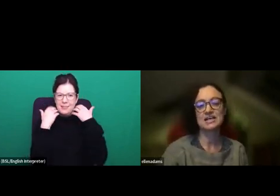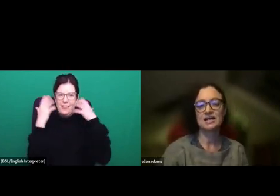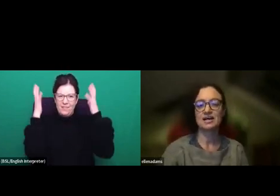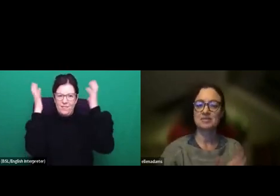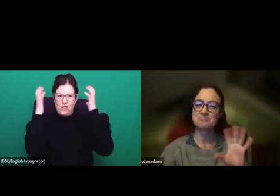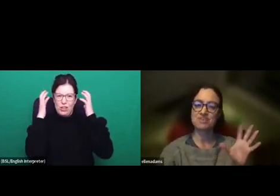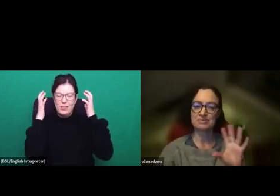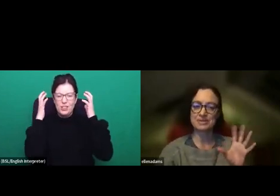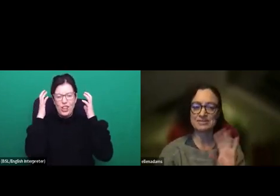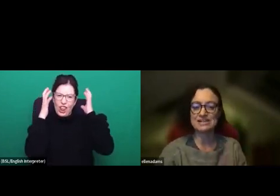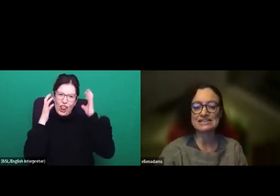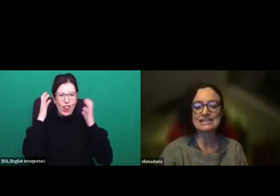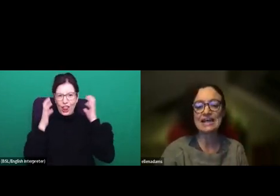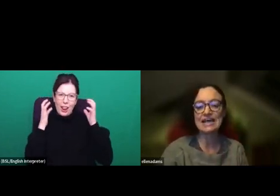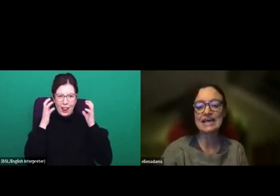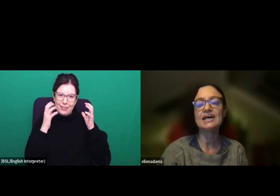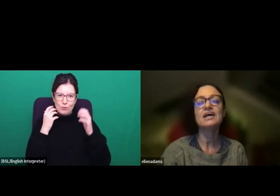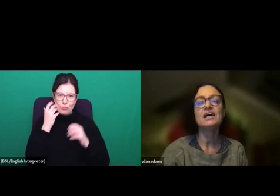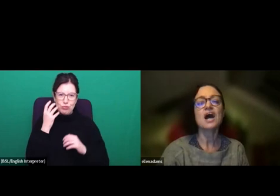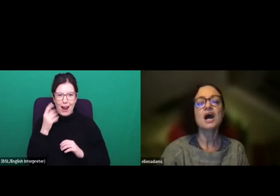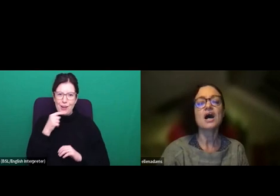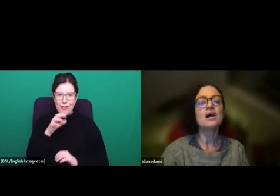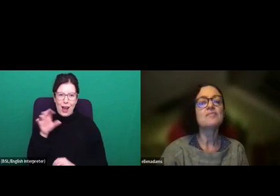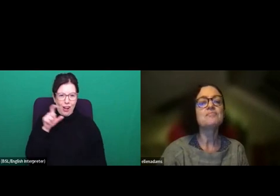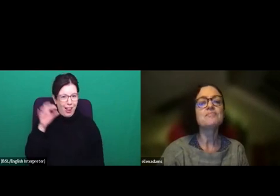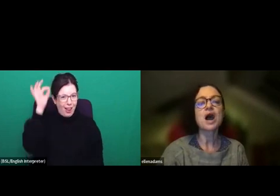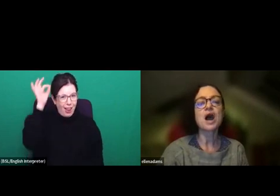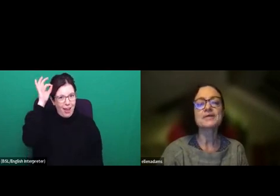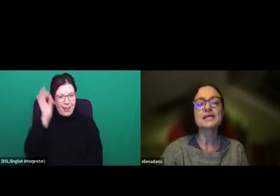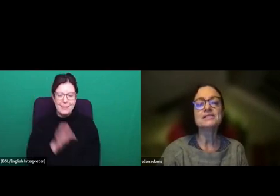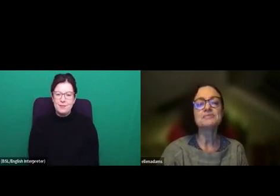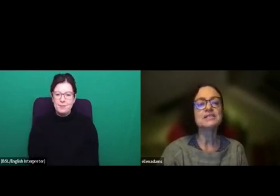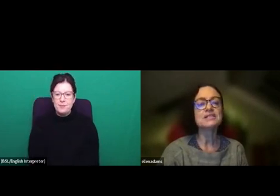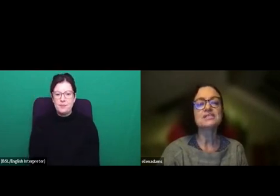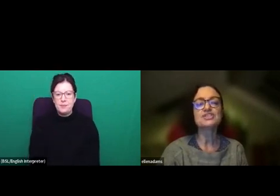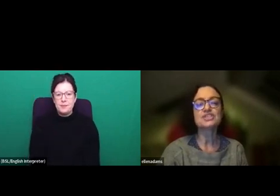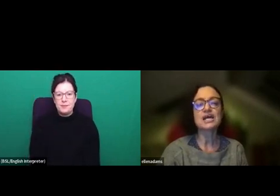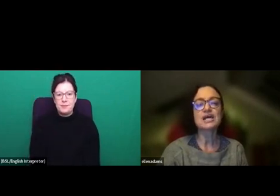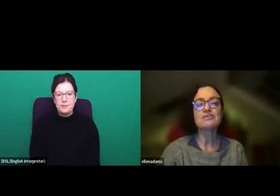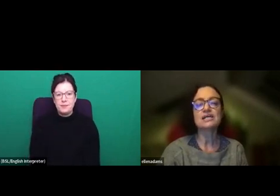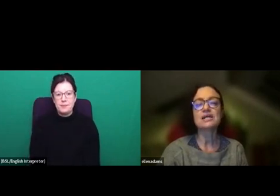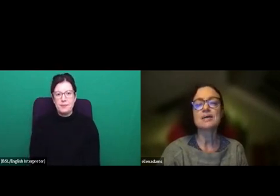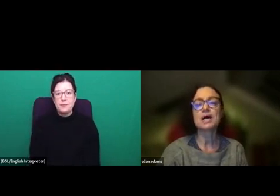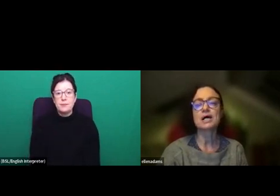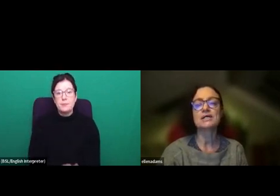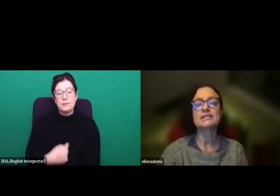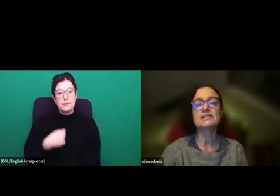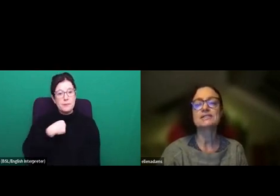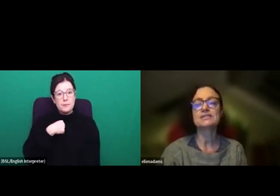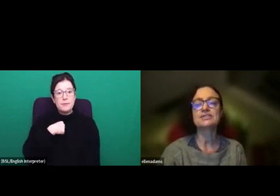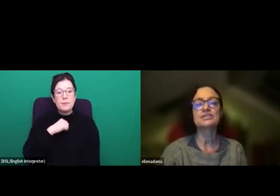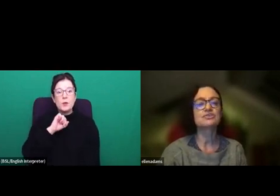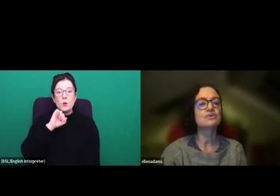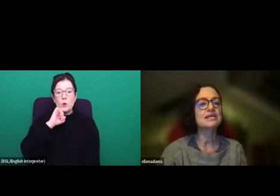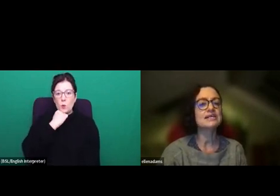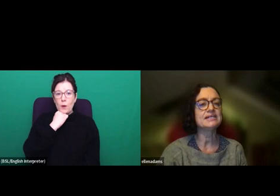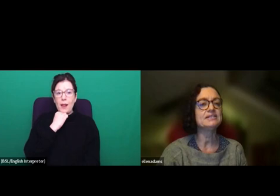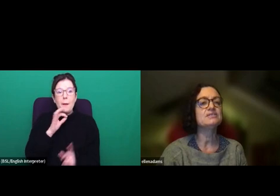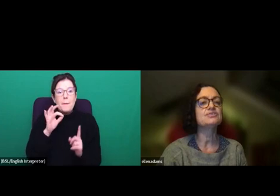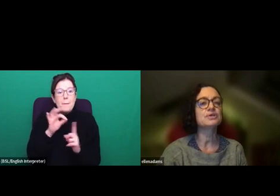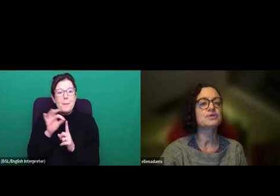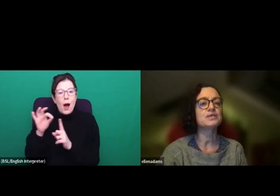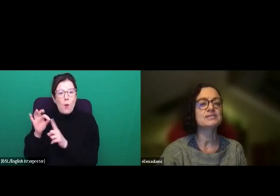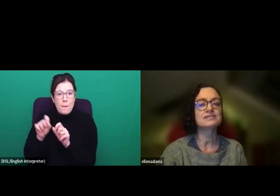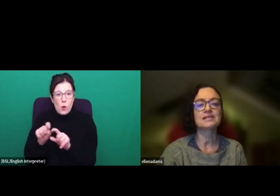curly, brownie reddy hair. I'm going to be sharing my